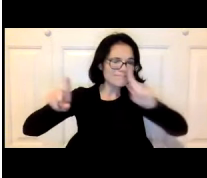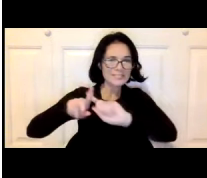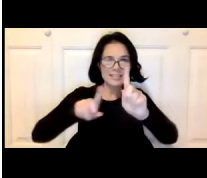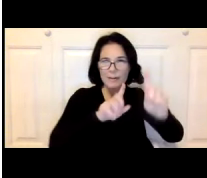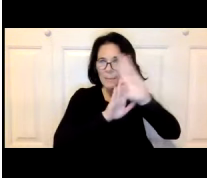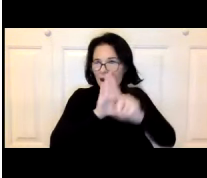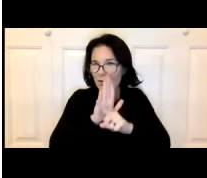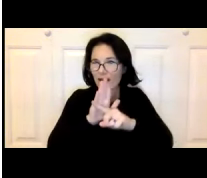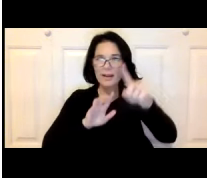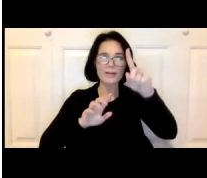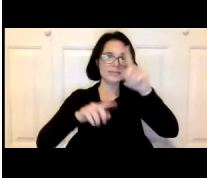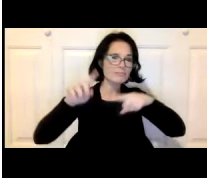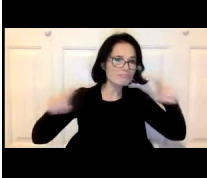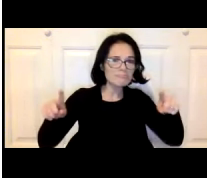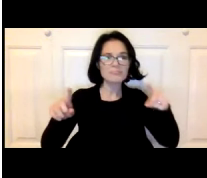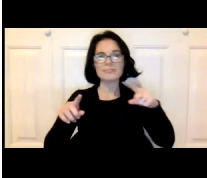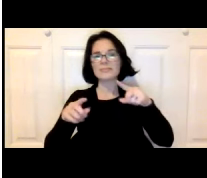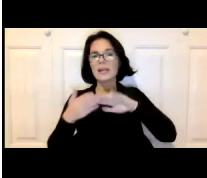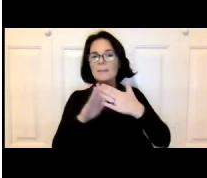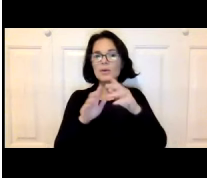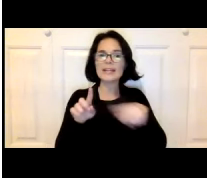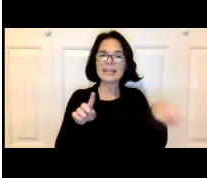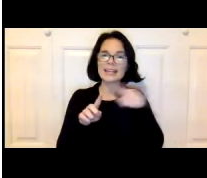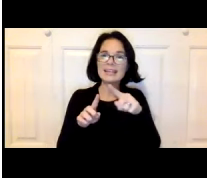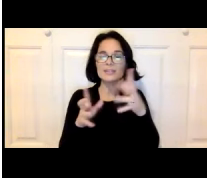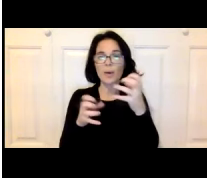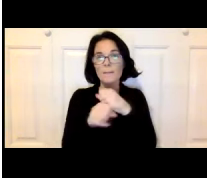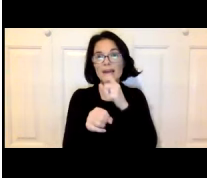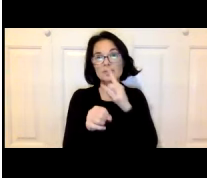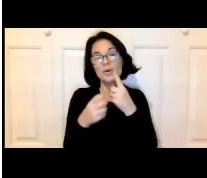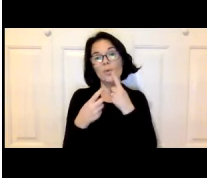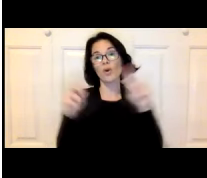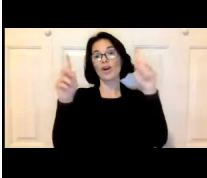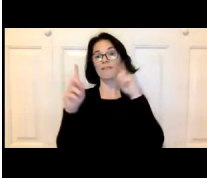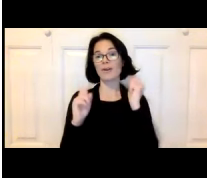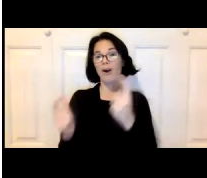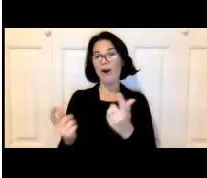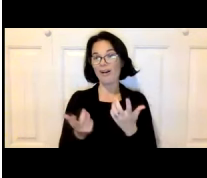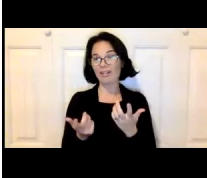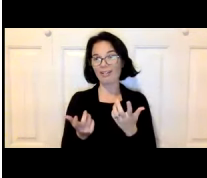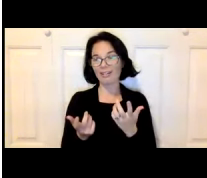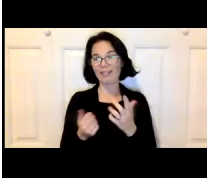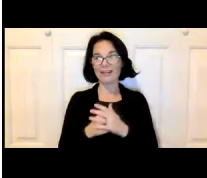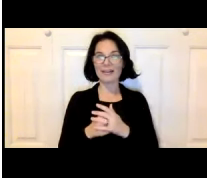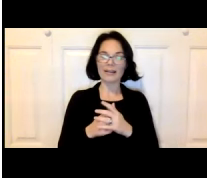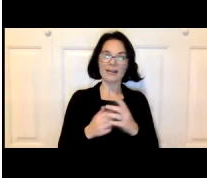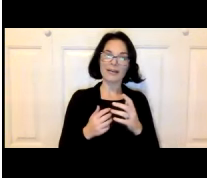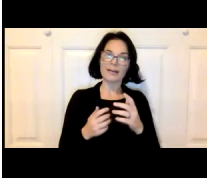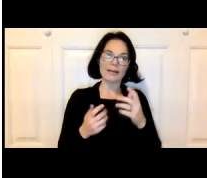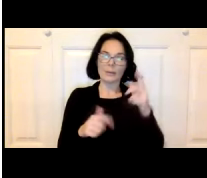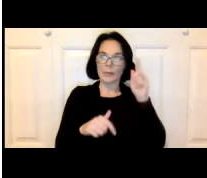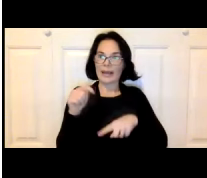all communities. We cannot generalize efficacy and safety data for all communities unless they're